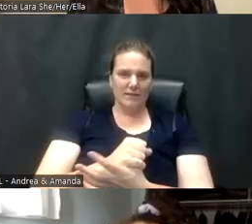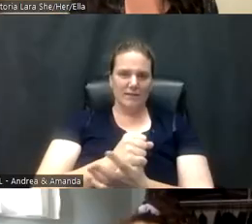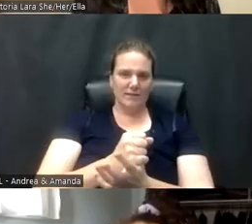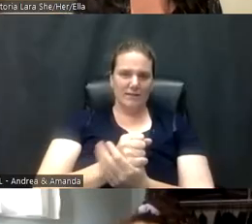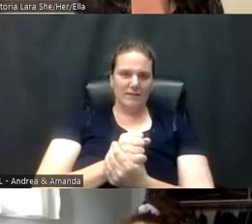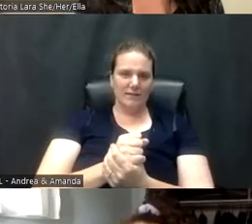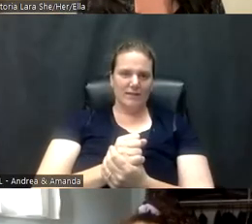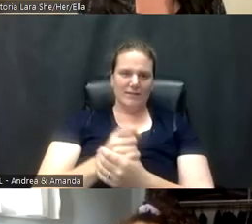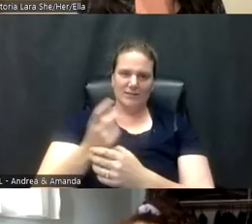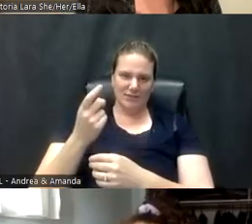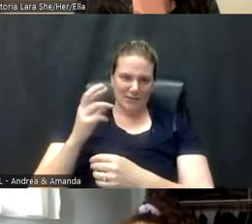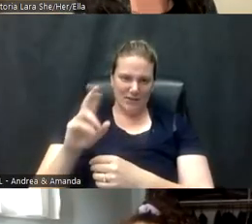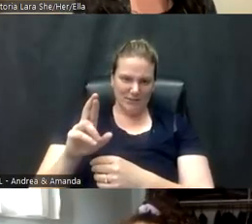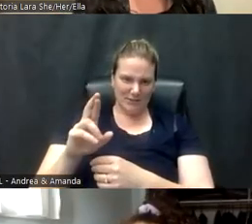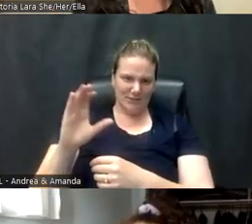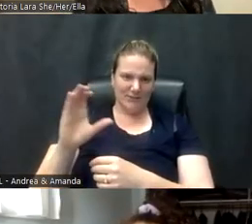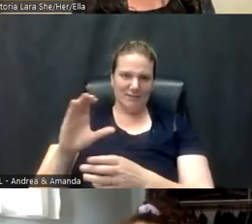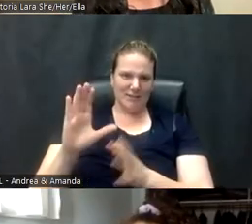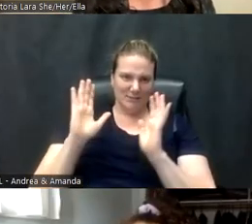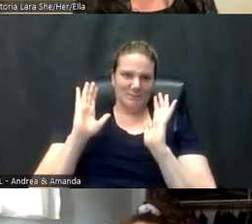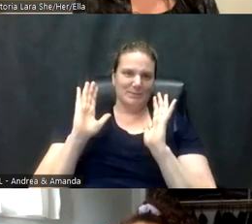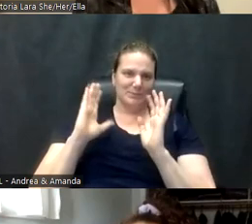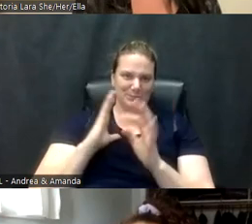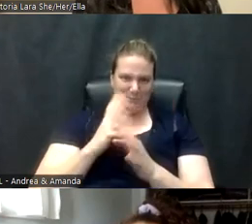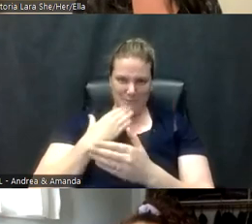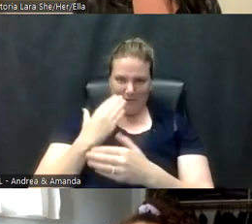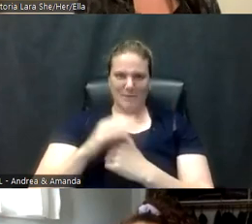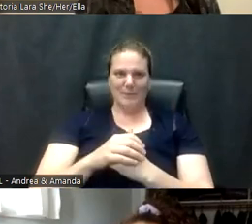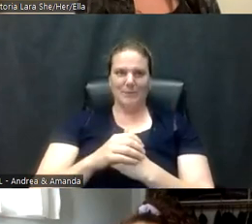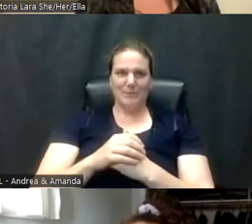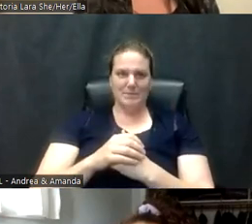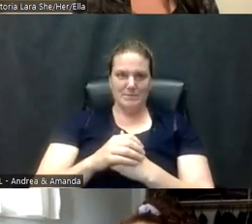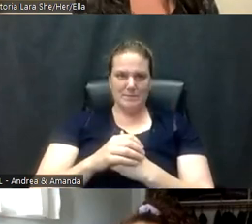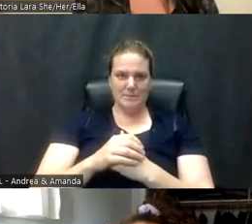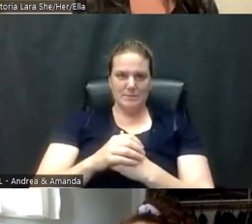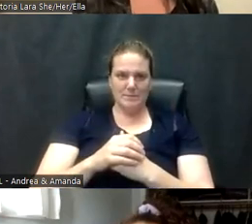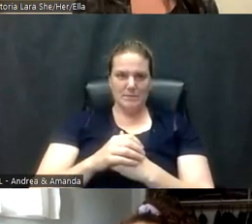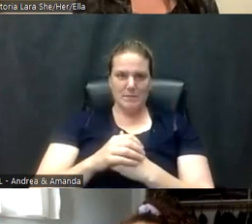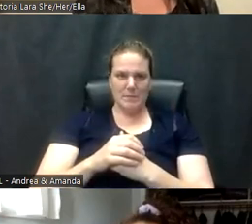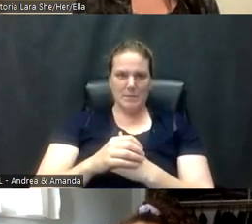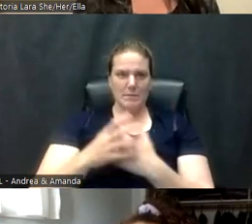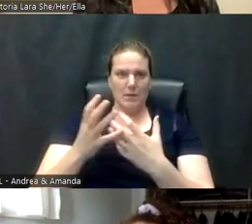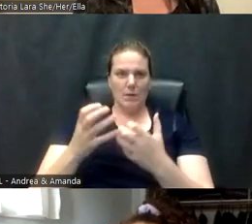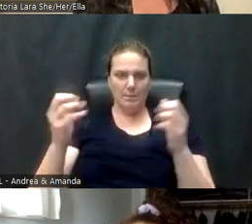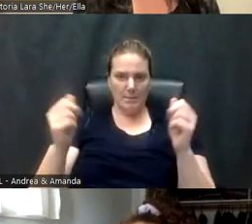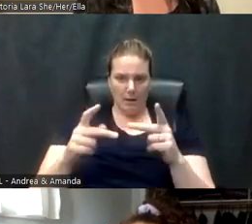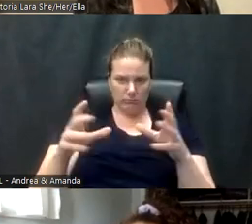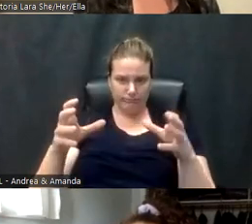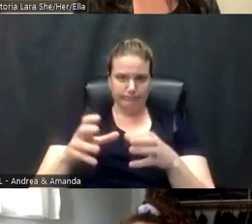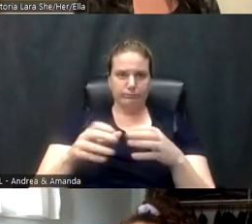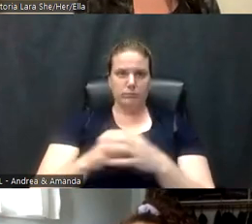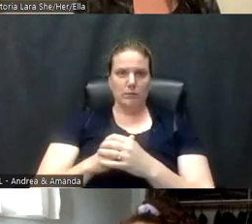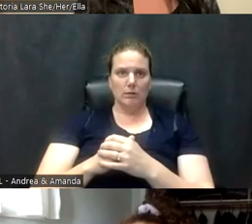Doctor, I will say Dr. Christine. Thank you. Yes. Just wanting to bring us back